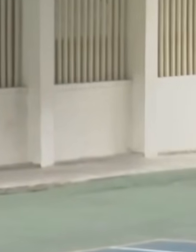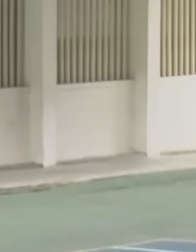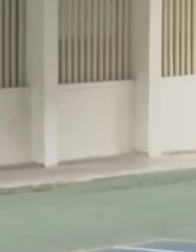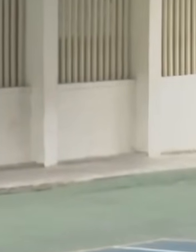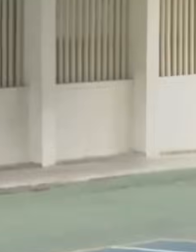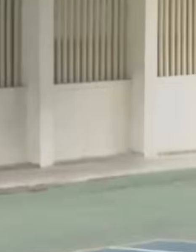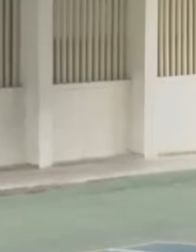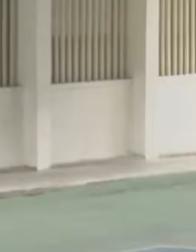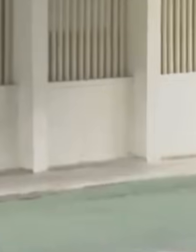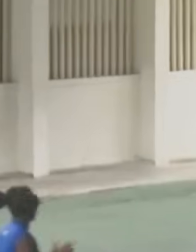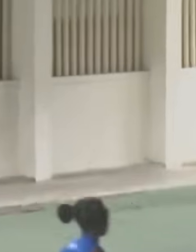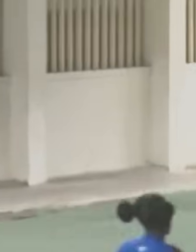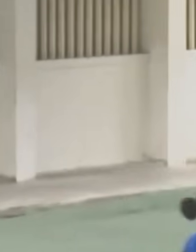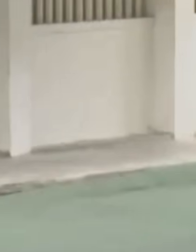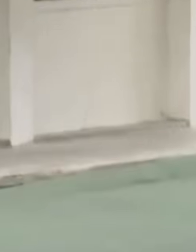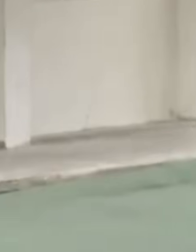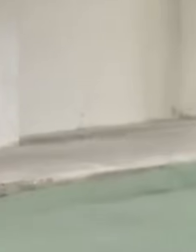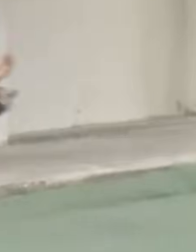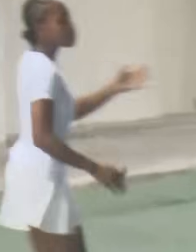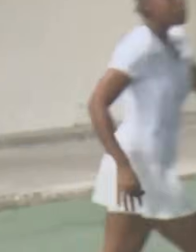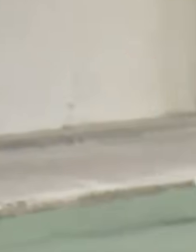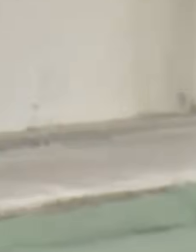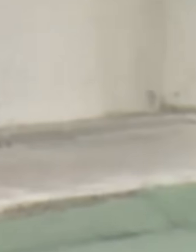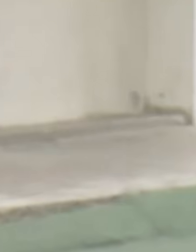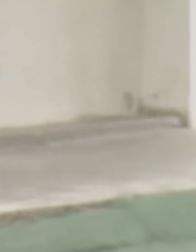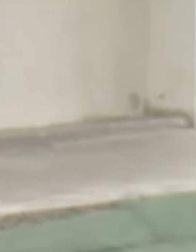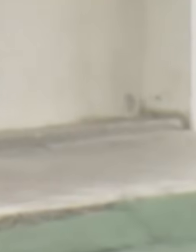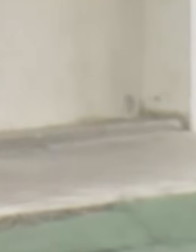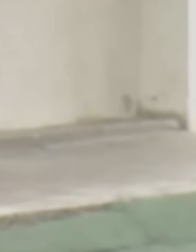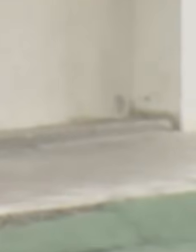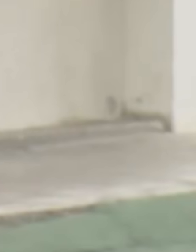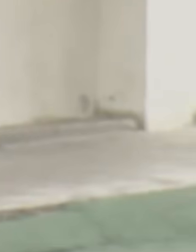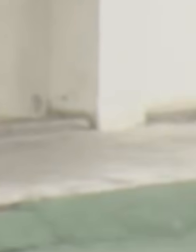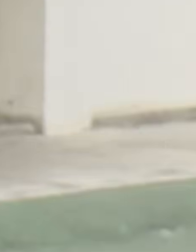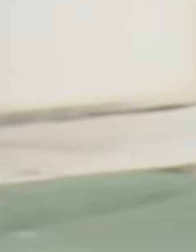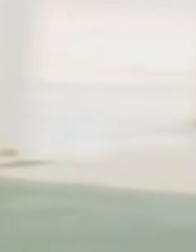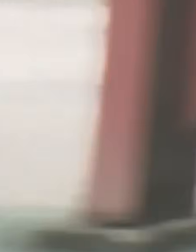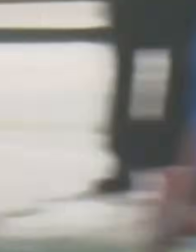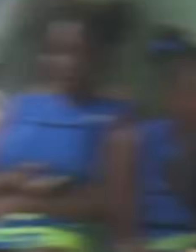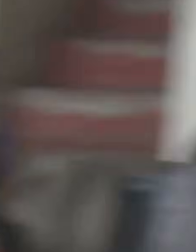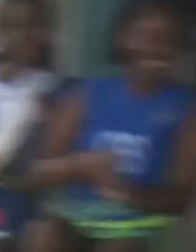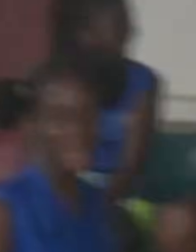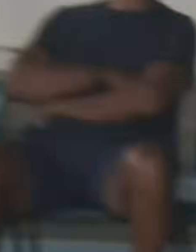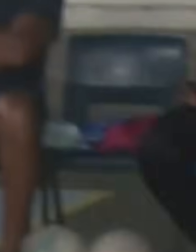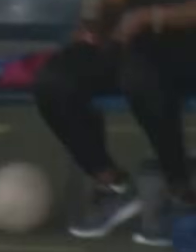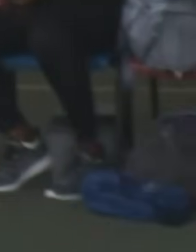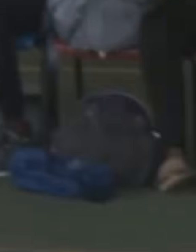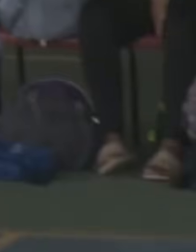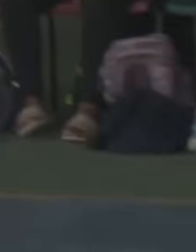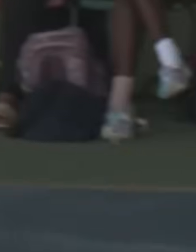yup, the smile is back, and for all good reasons. SMS defeating Darrell Jordan